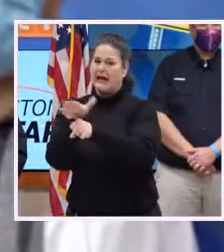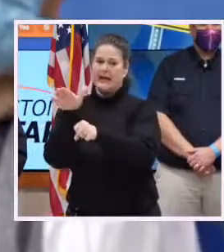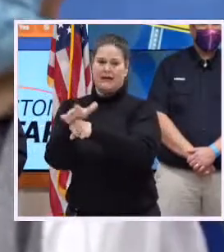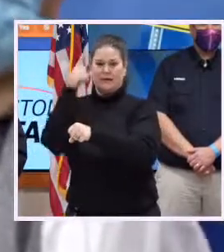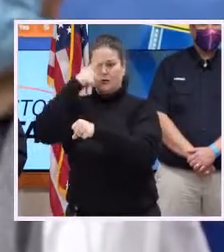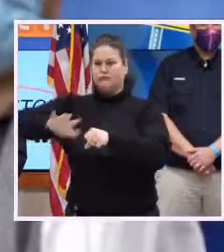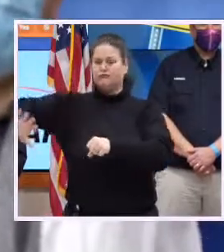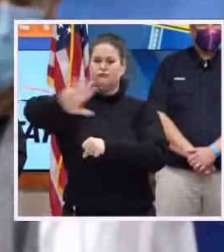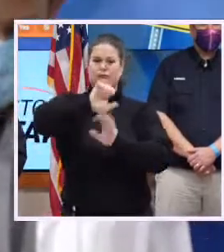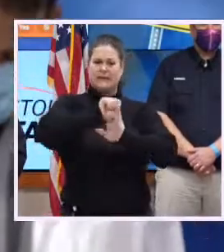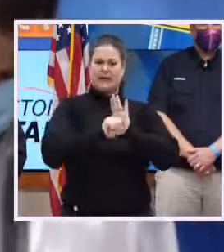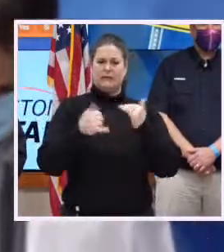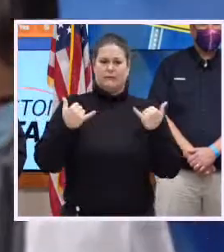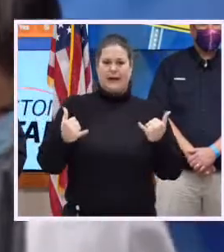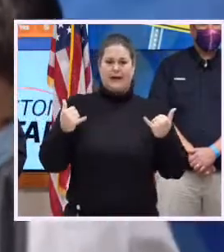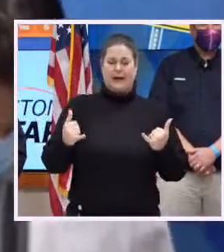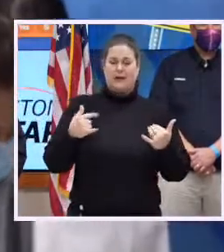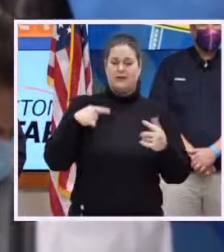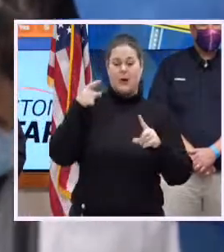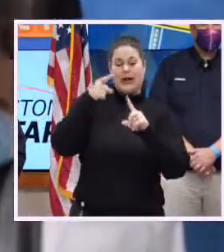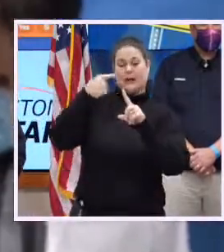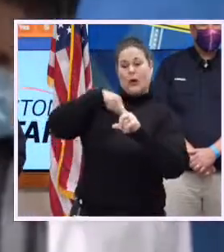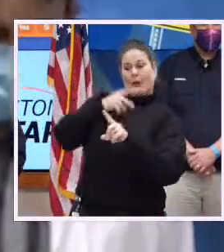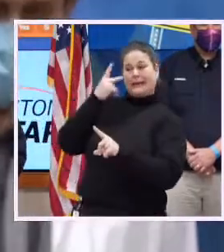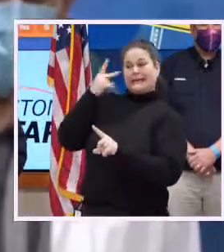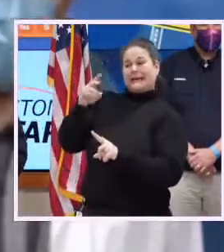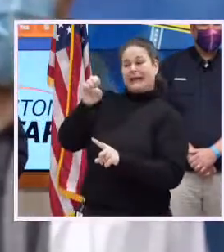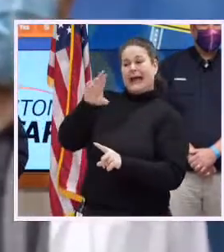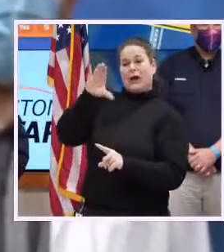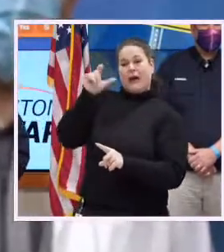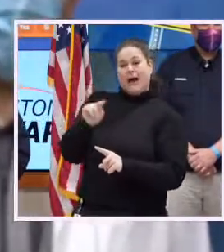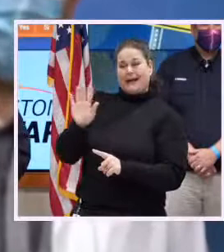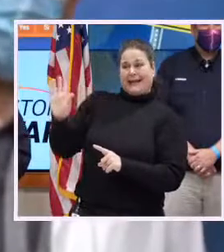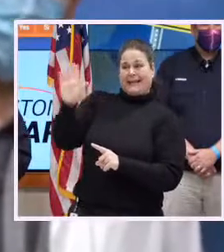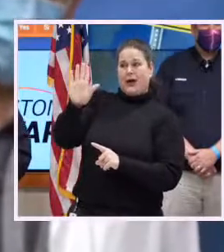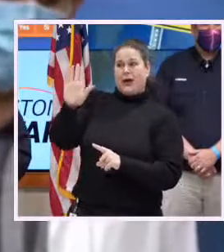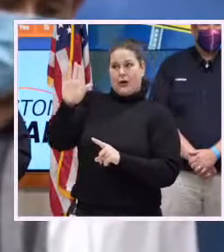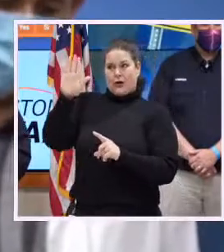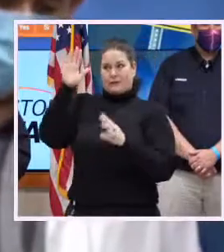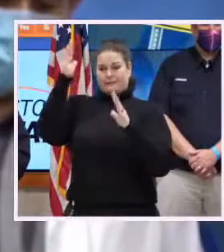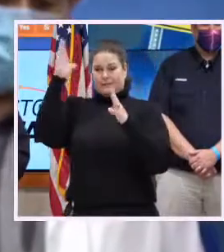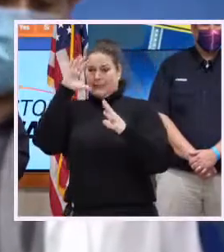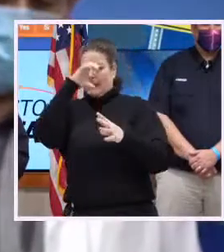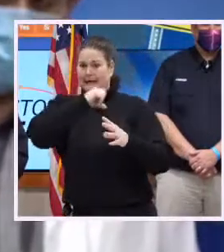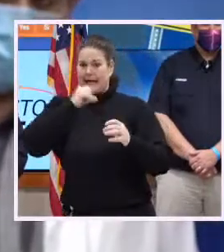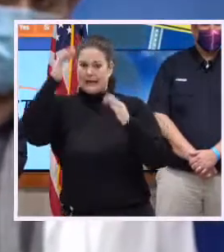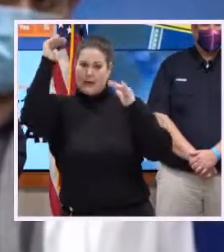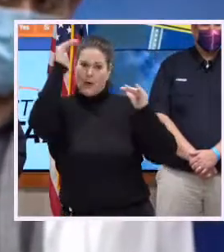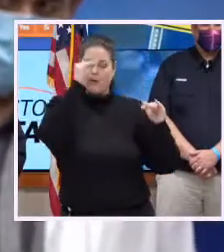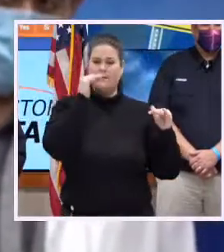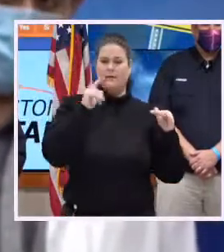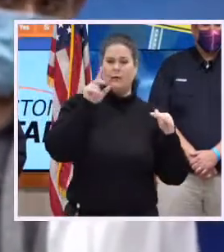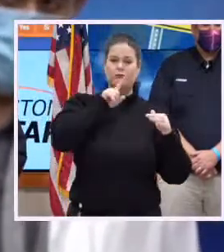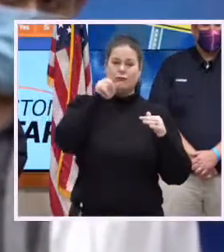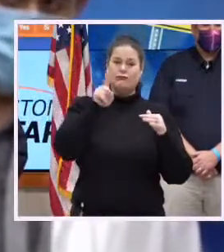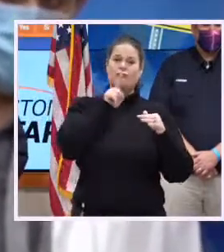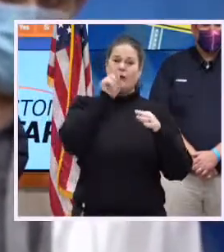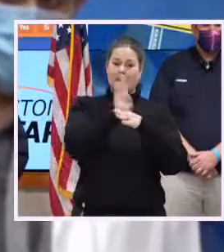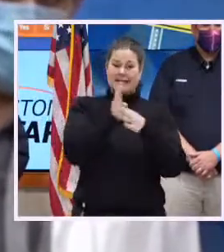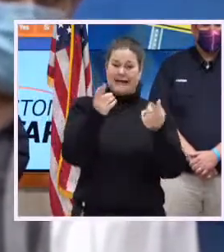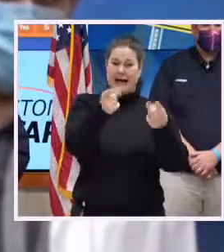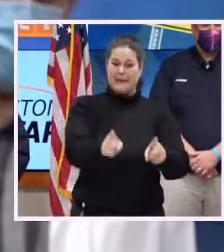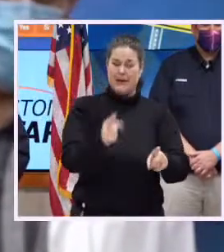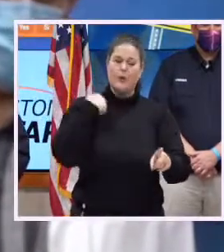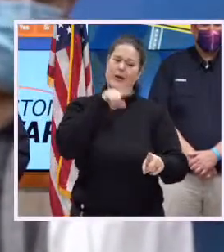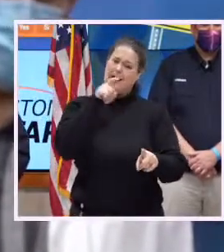see that their optimistic estimates actually pan out on more people, not fewer people without power, we have to assume